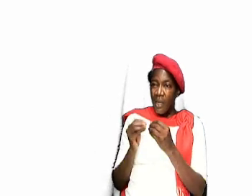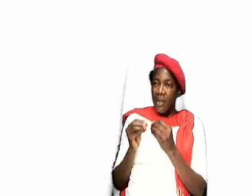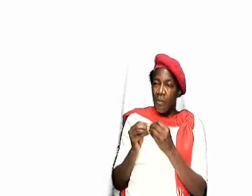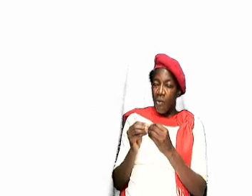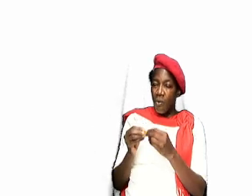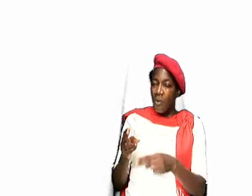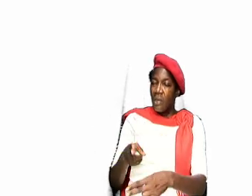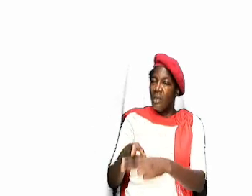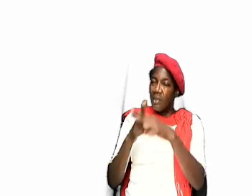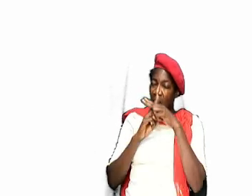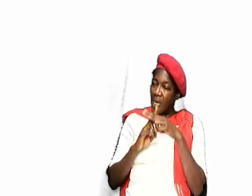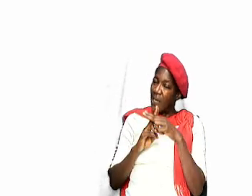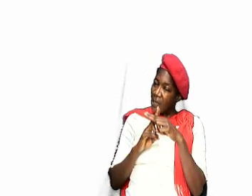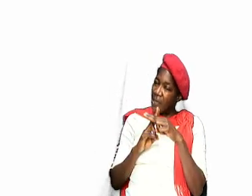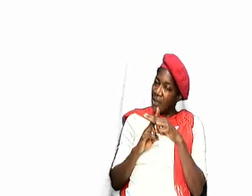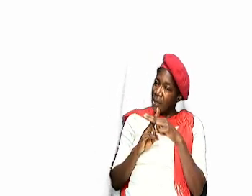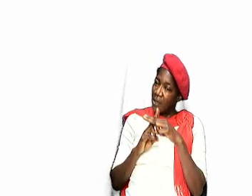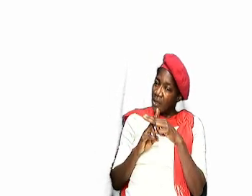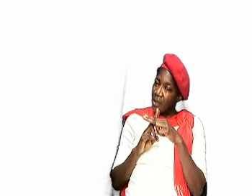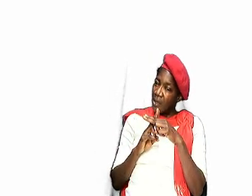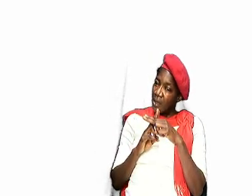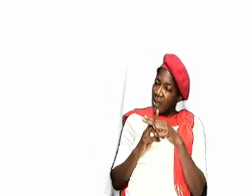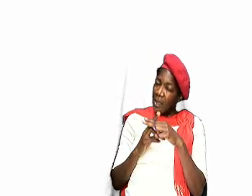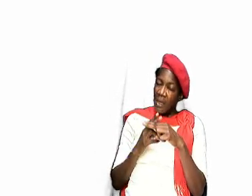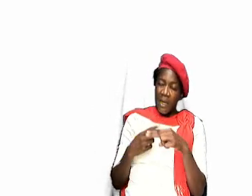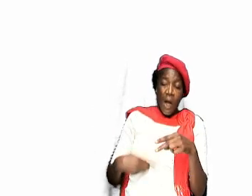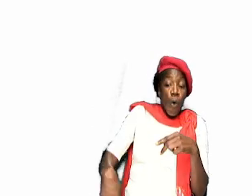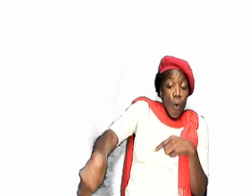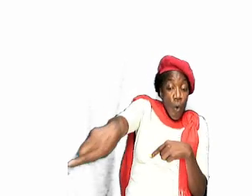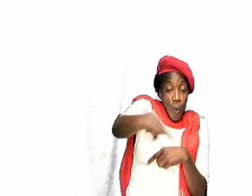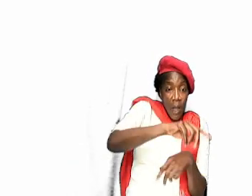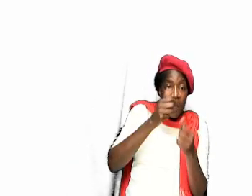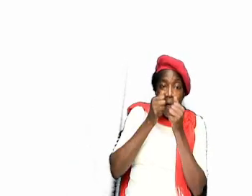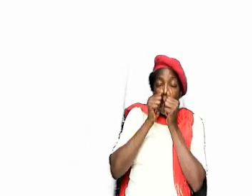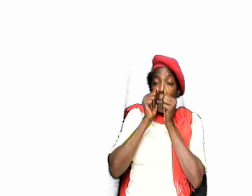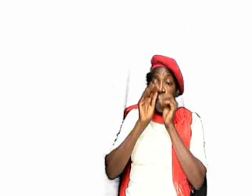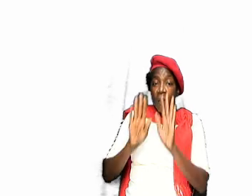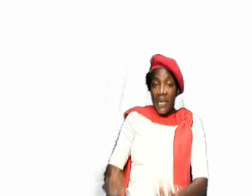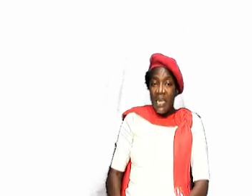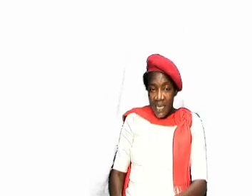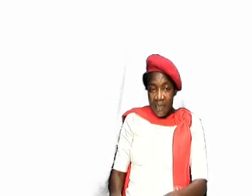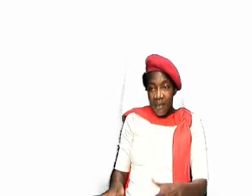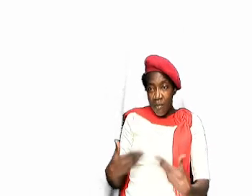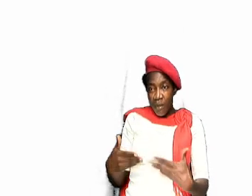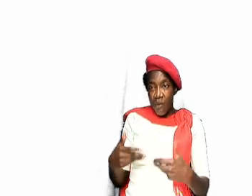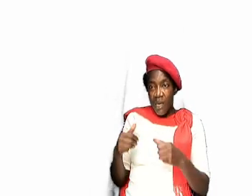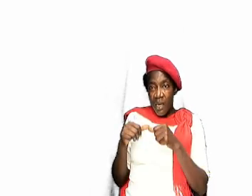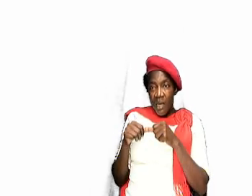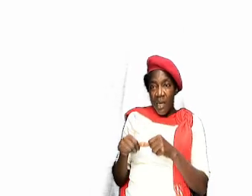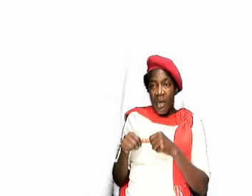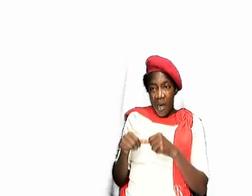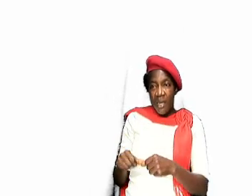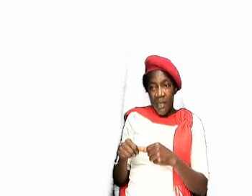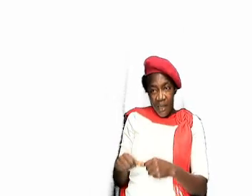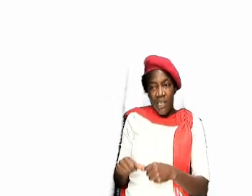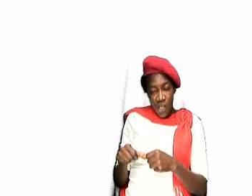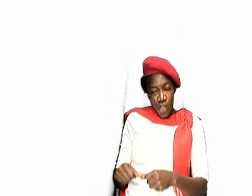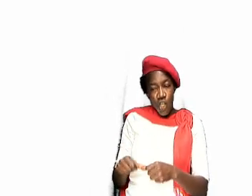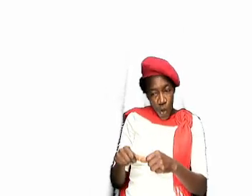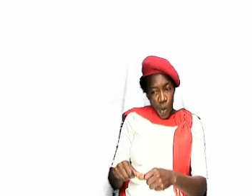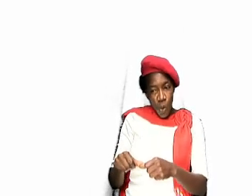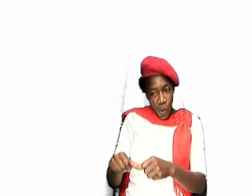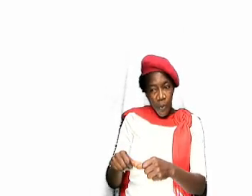honored, and the more we are blessed as individuals. May we continue, may we cultivate the habit